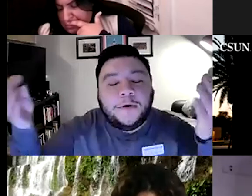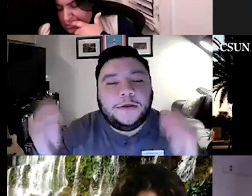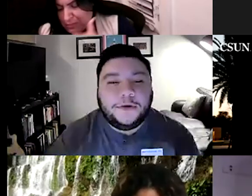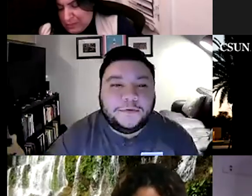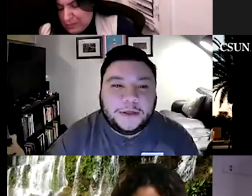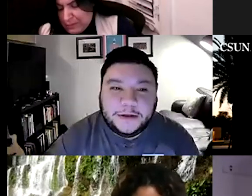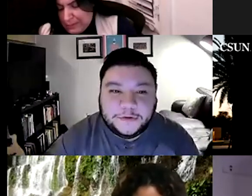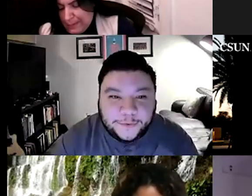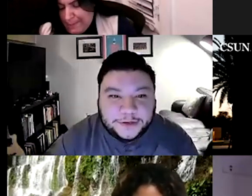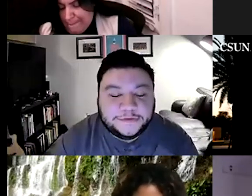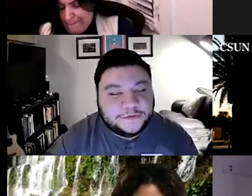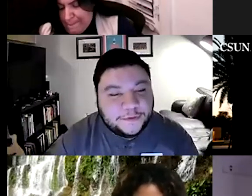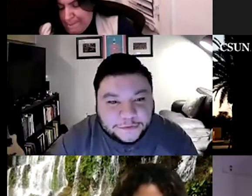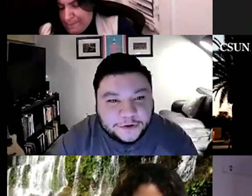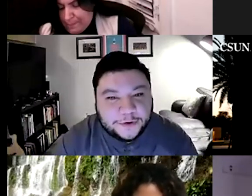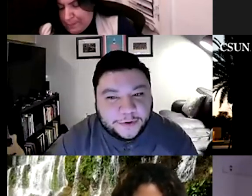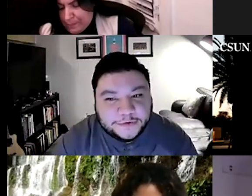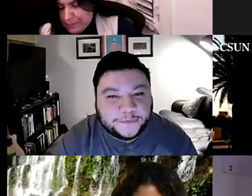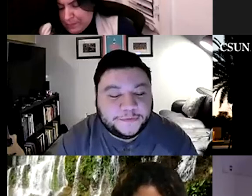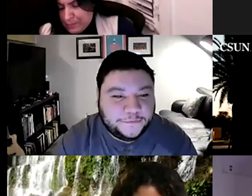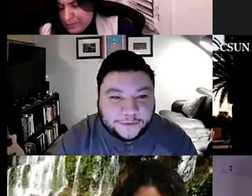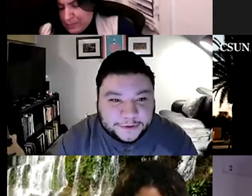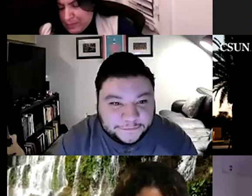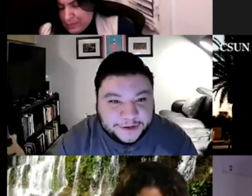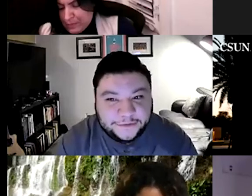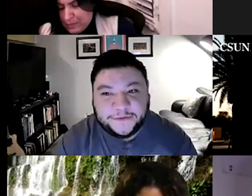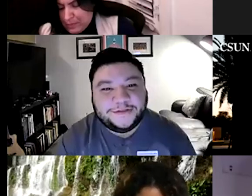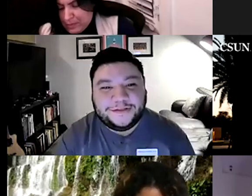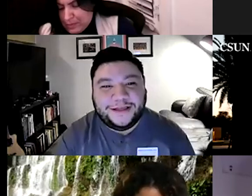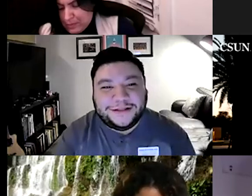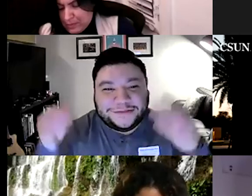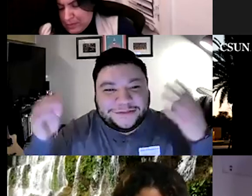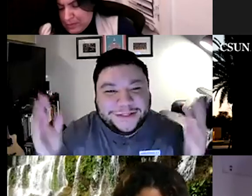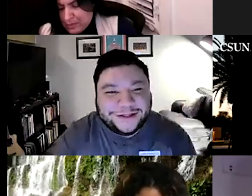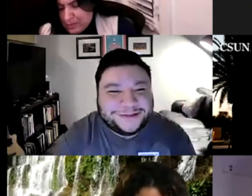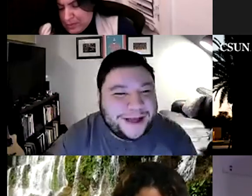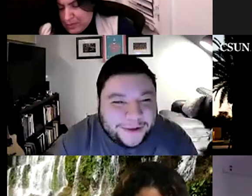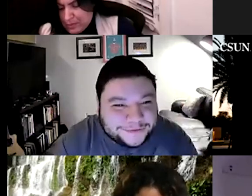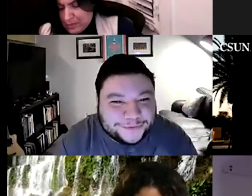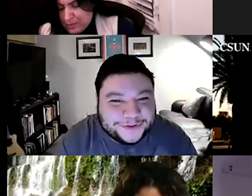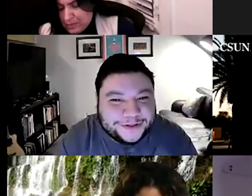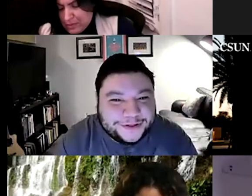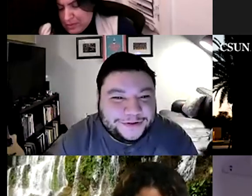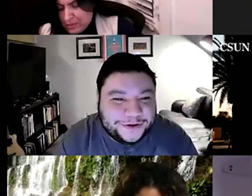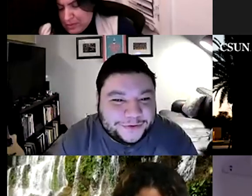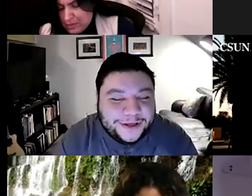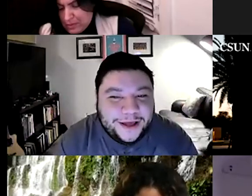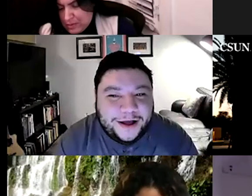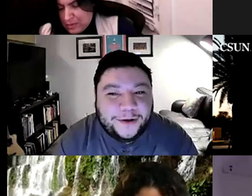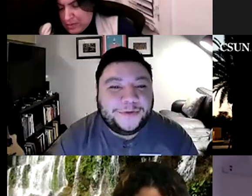are you in your 20s supposed to know like what you're supposed to do for the rest of your life? That's not possible, you